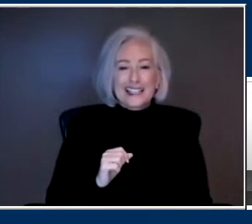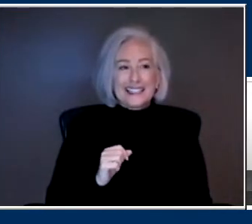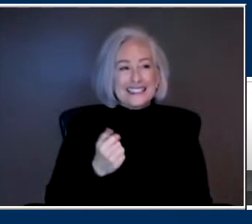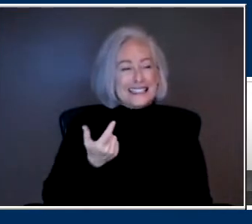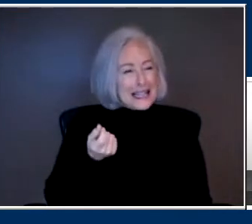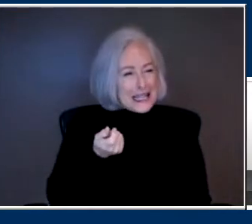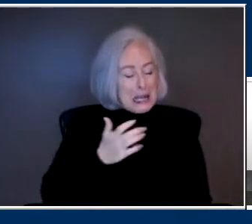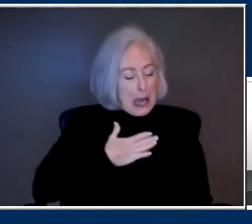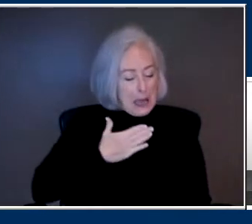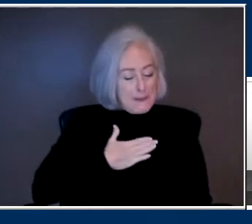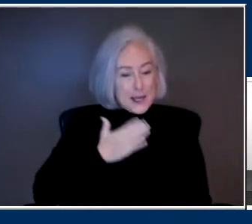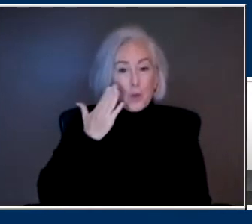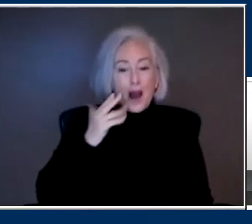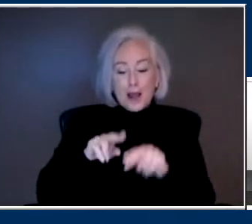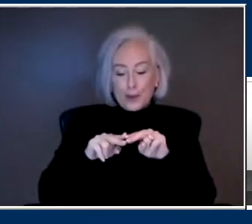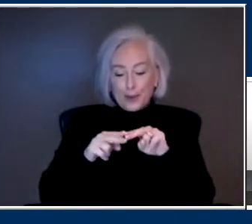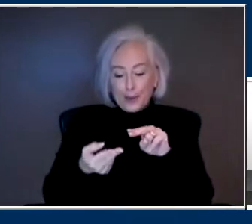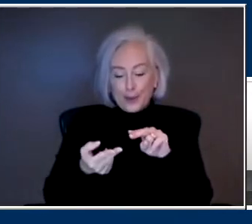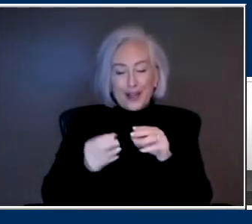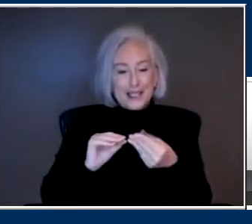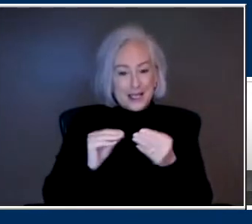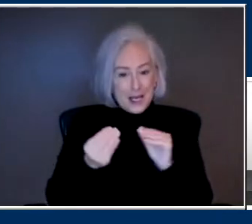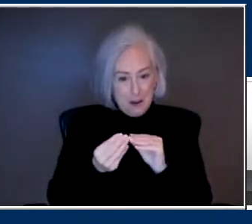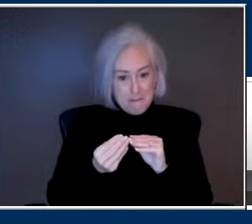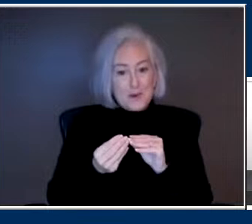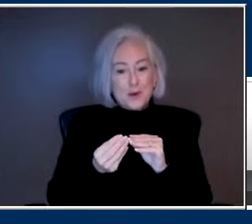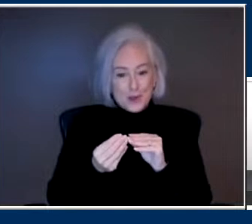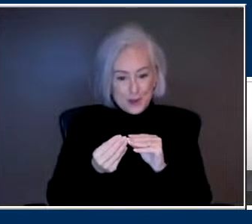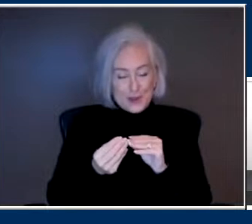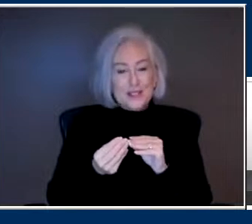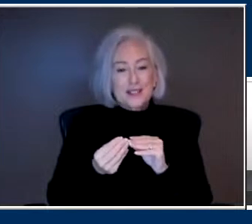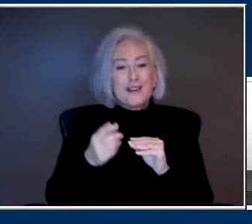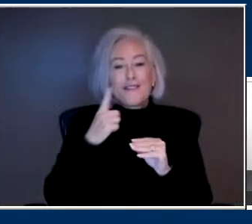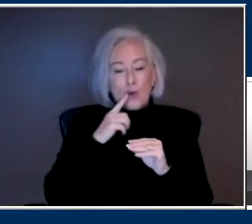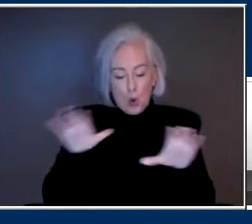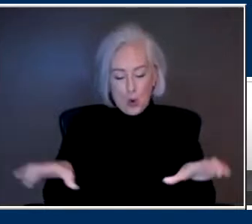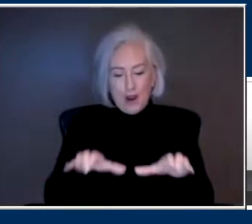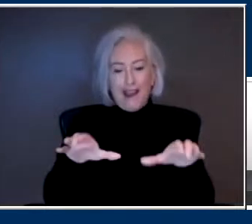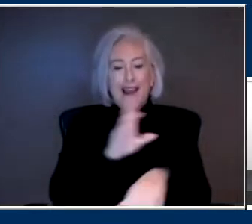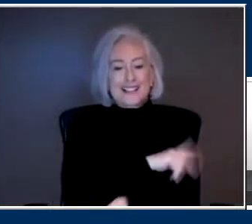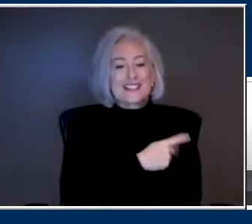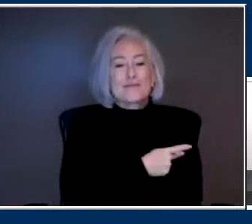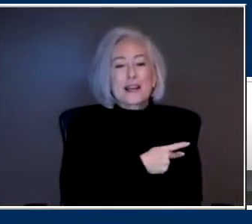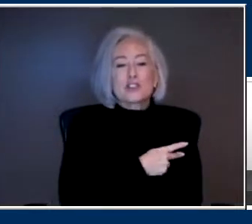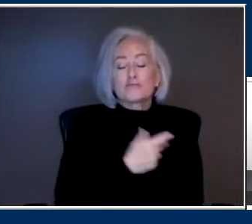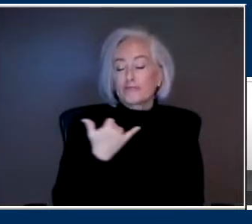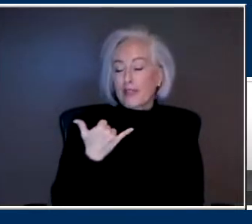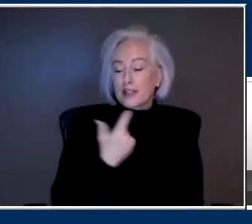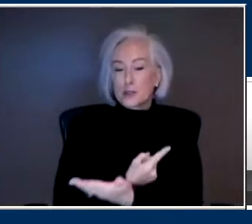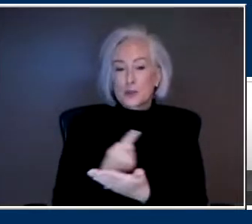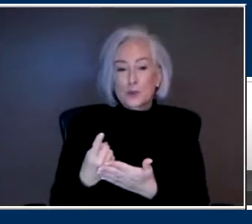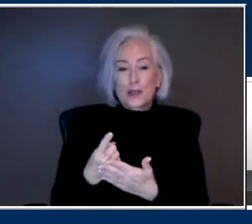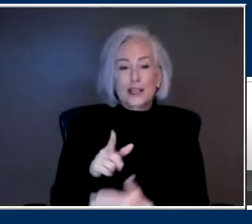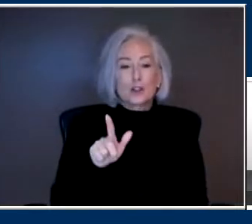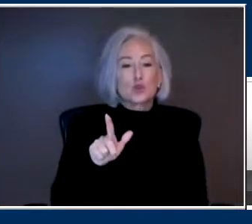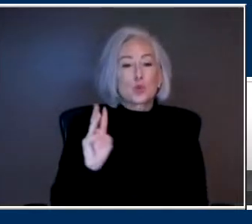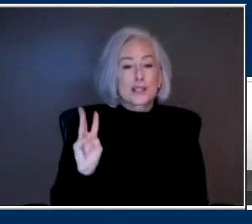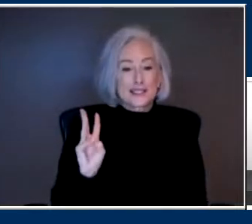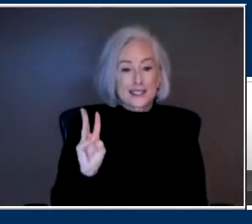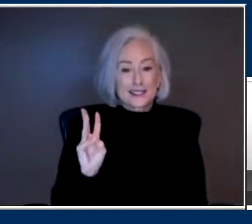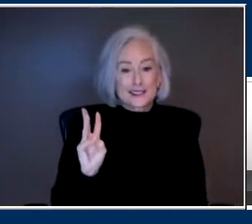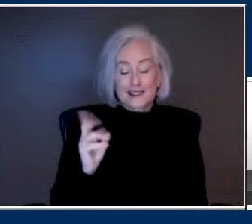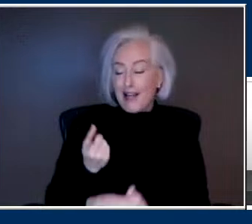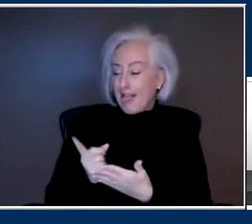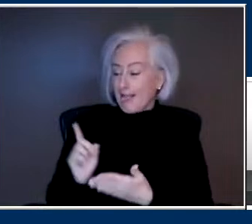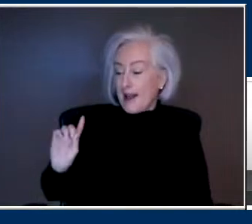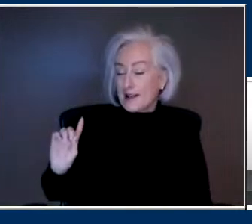saw a decrease in our overall COVID active inpatients. We have 26 this week as opposed to 33